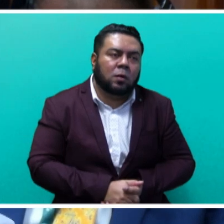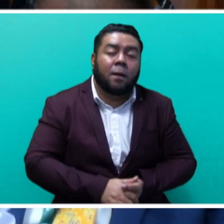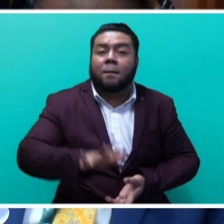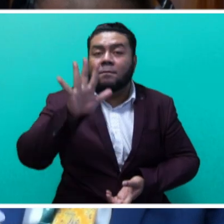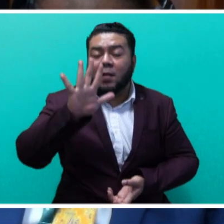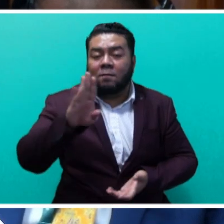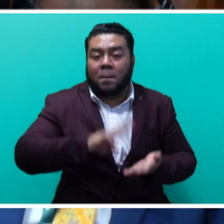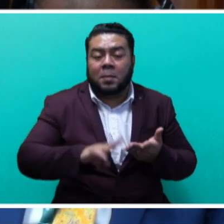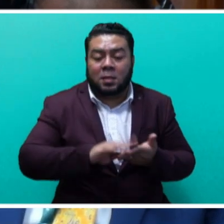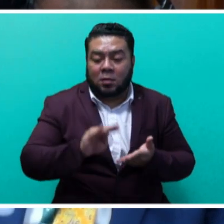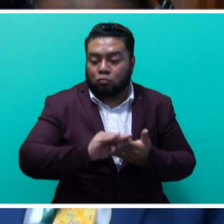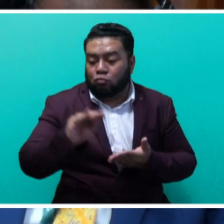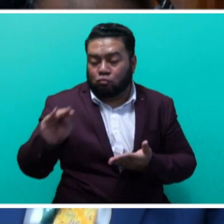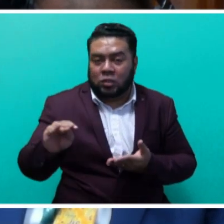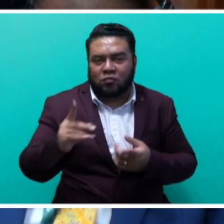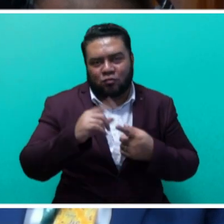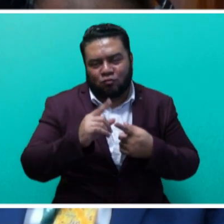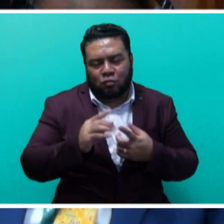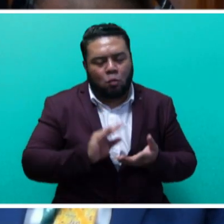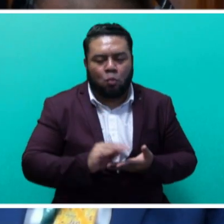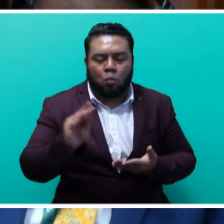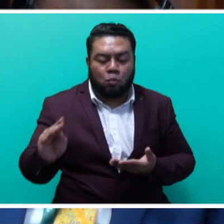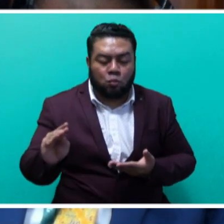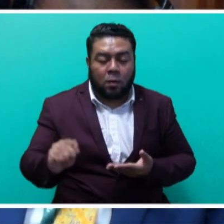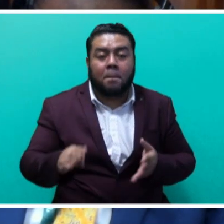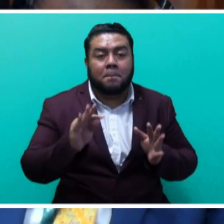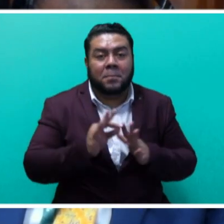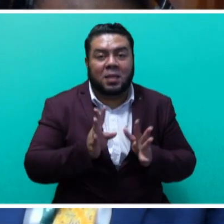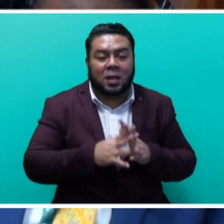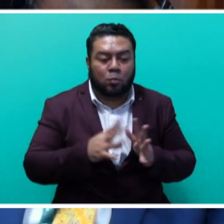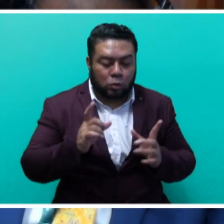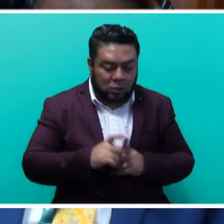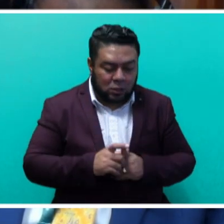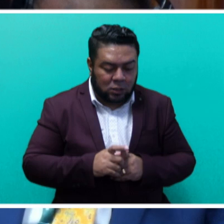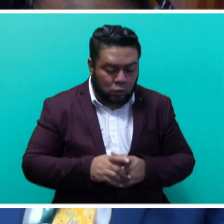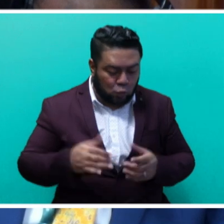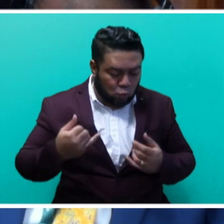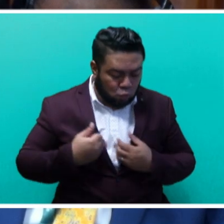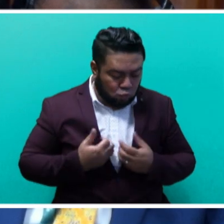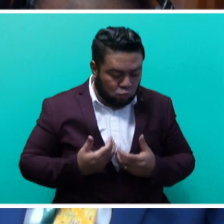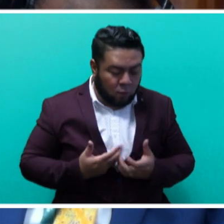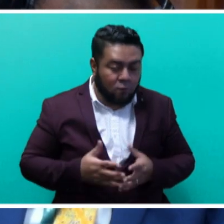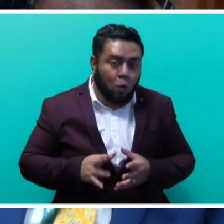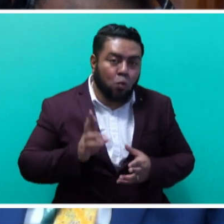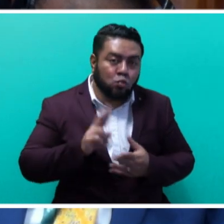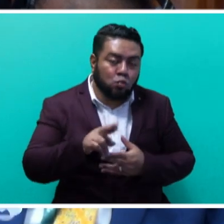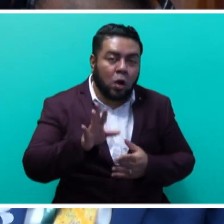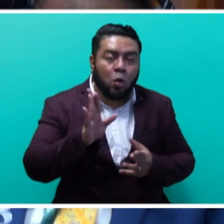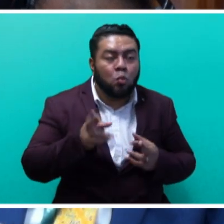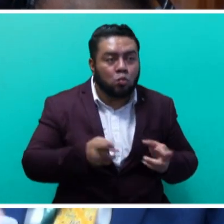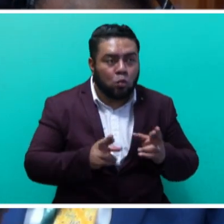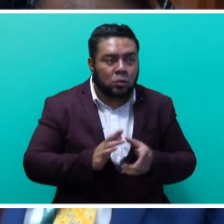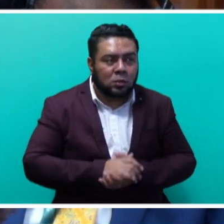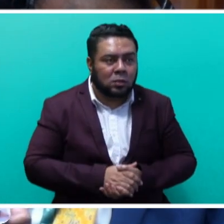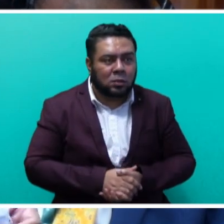$5 million has also been allocated to PWD to complement the FRA on rural roads,